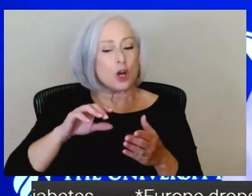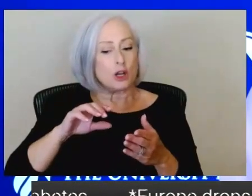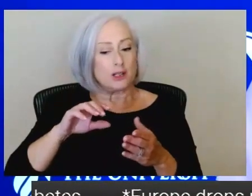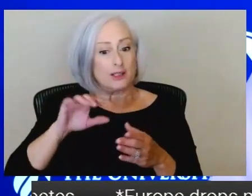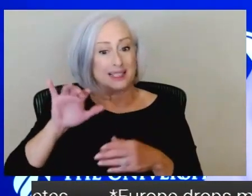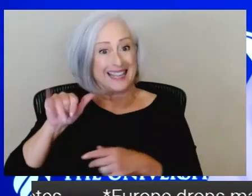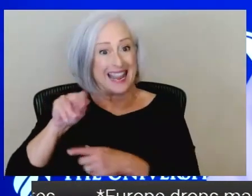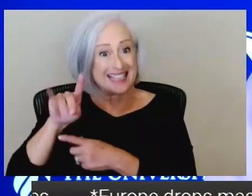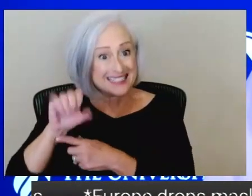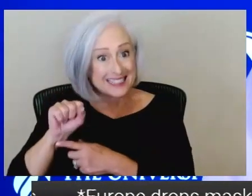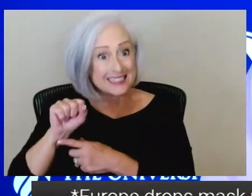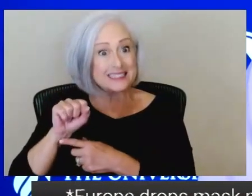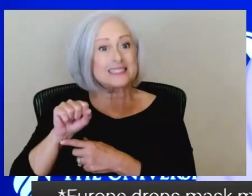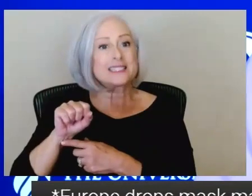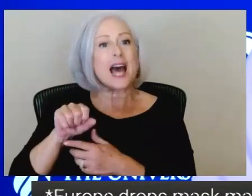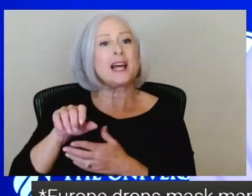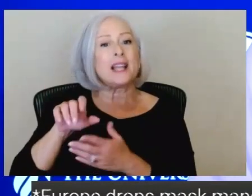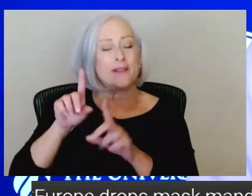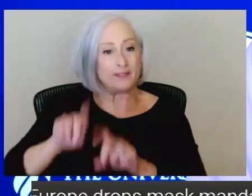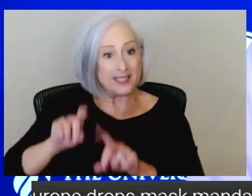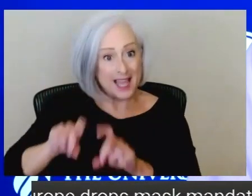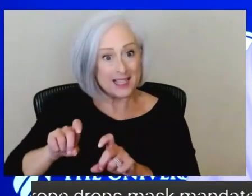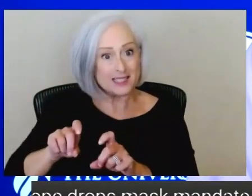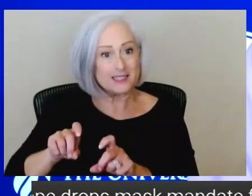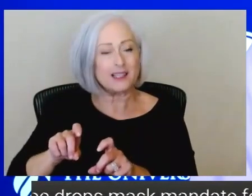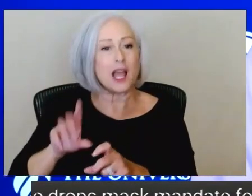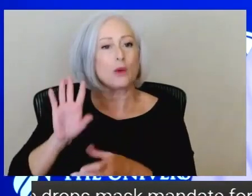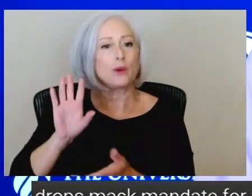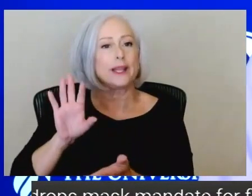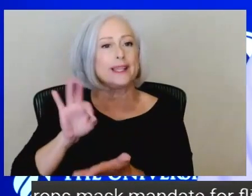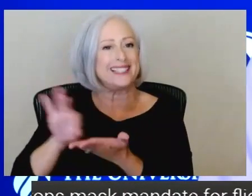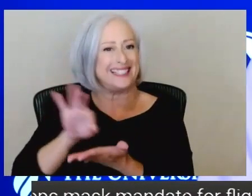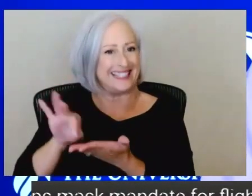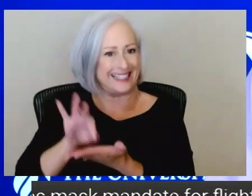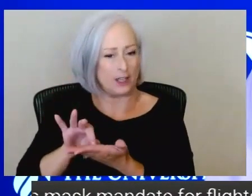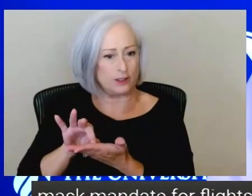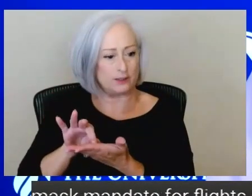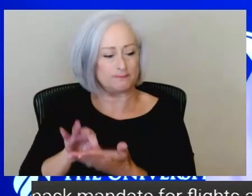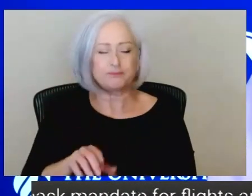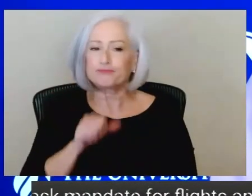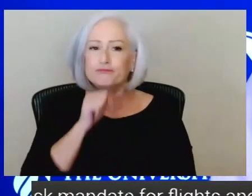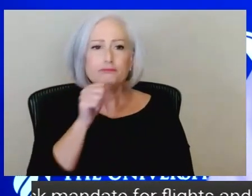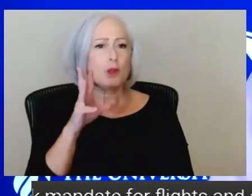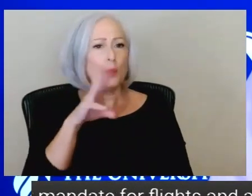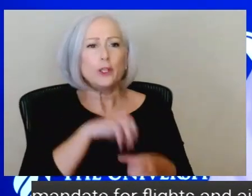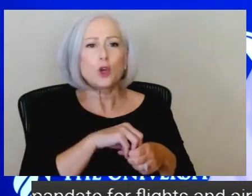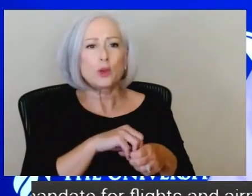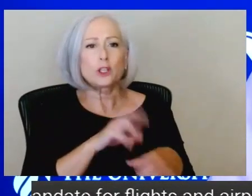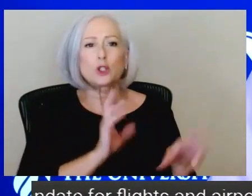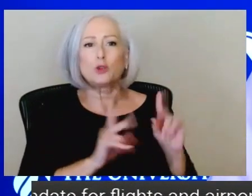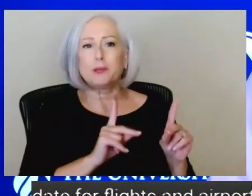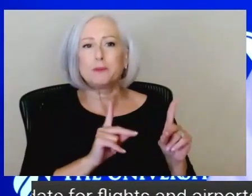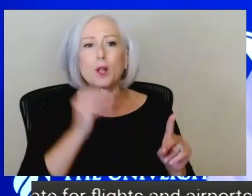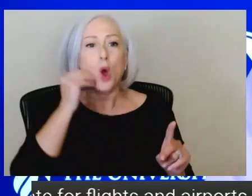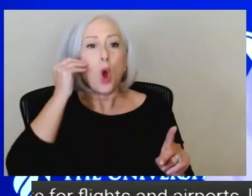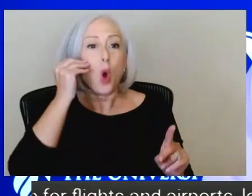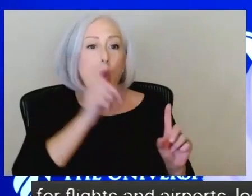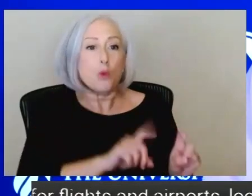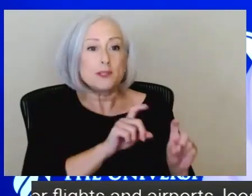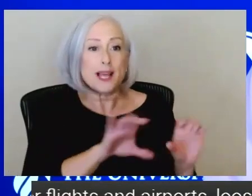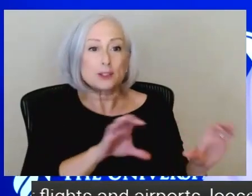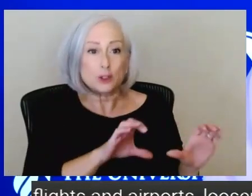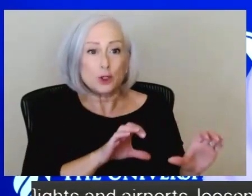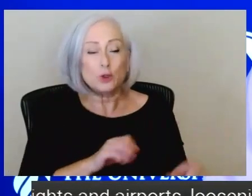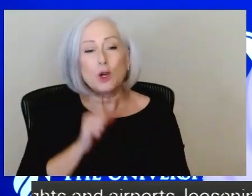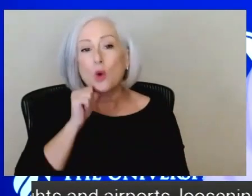doing PCR. We haven't even counted the people that have done at-home testing or not tested. So you have to imagine that's probably 2 or 3 or 4